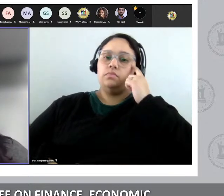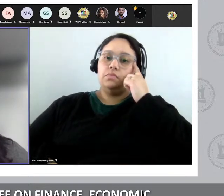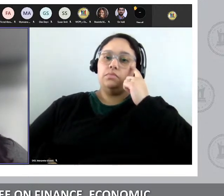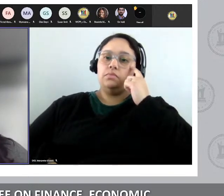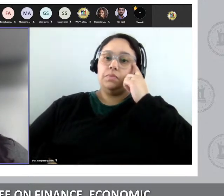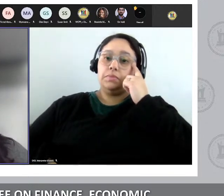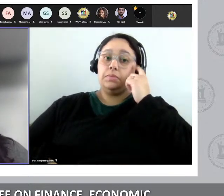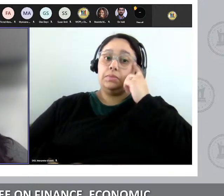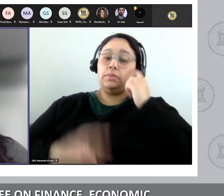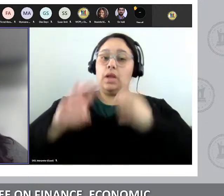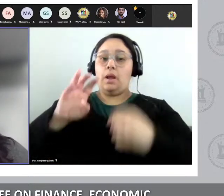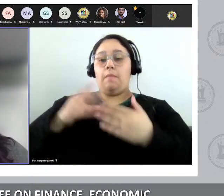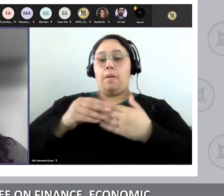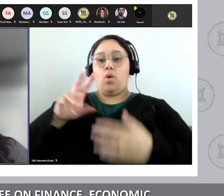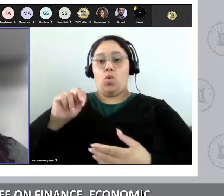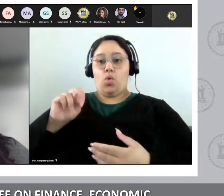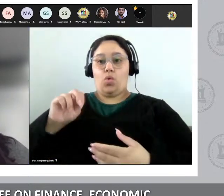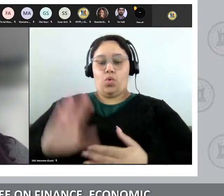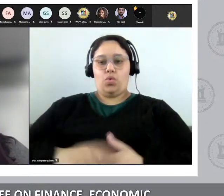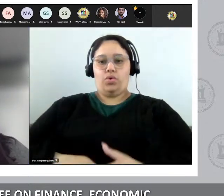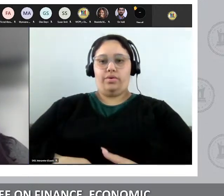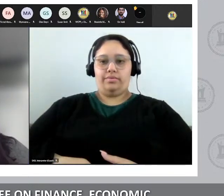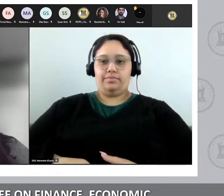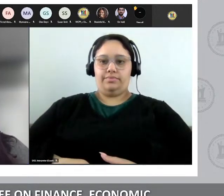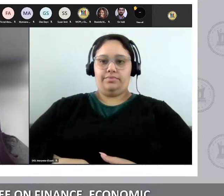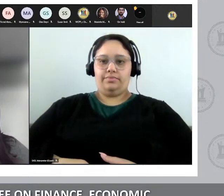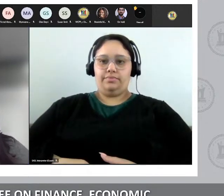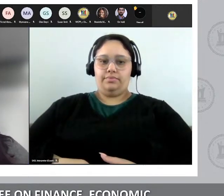I recognize Member Nkondlo.